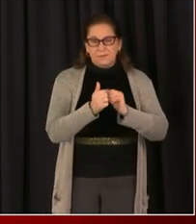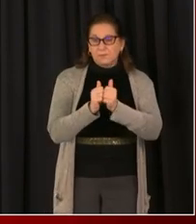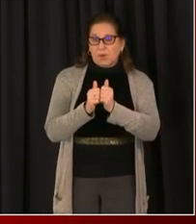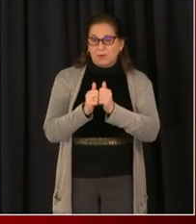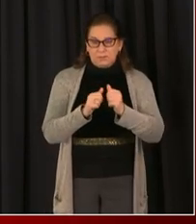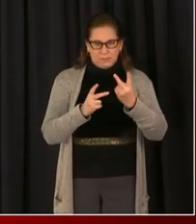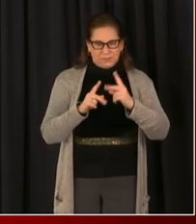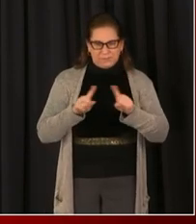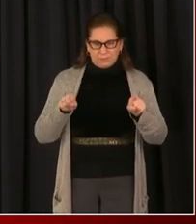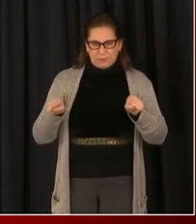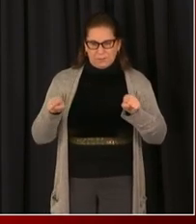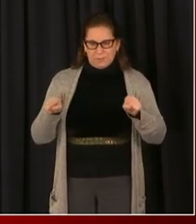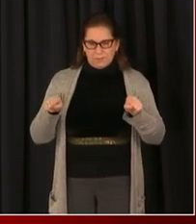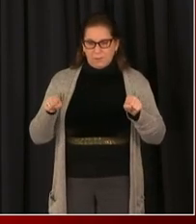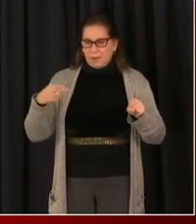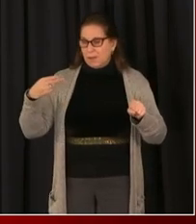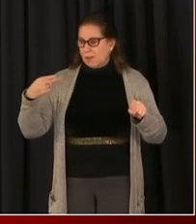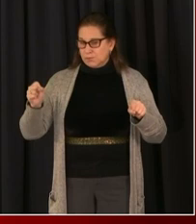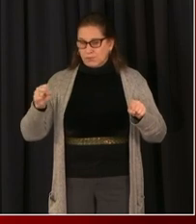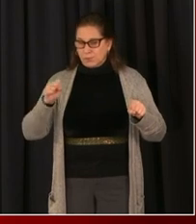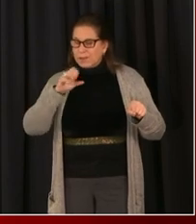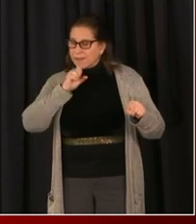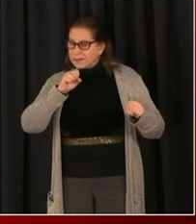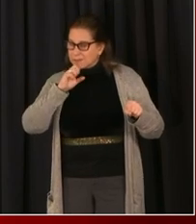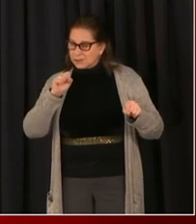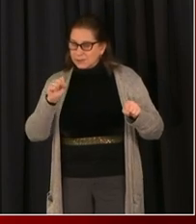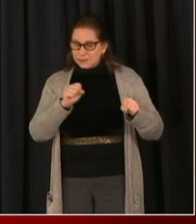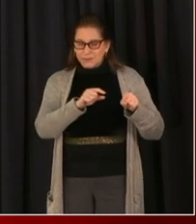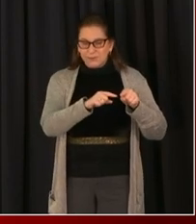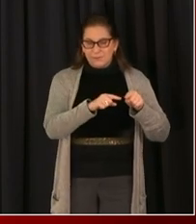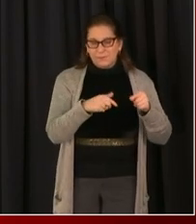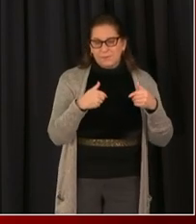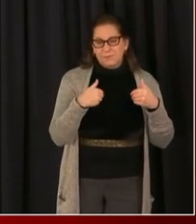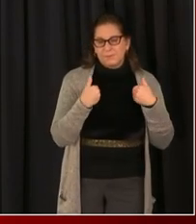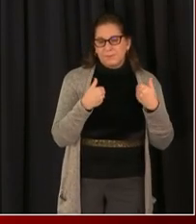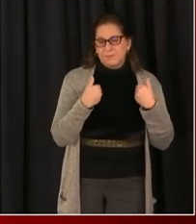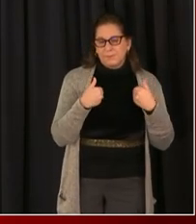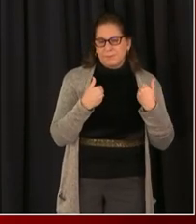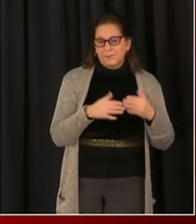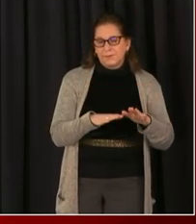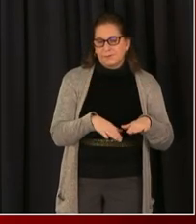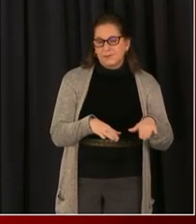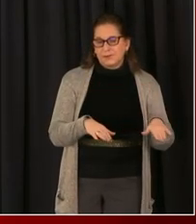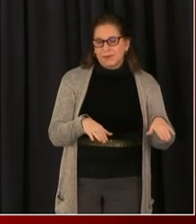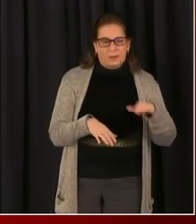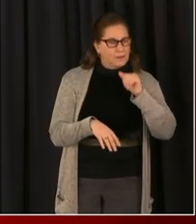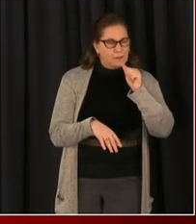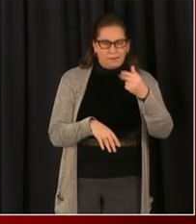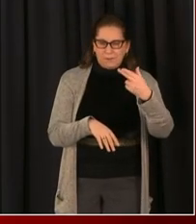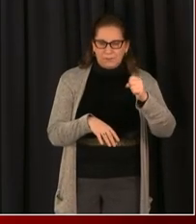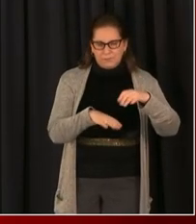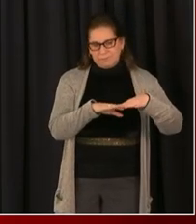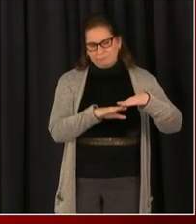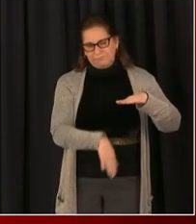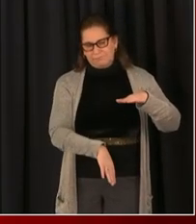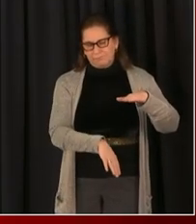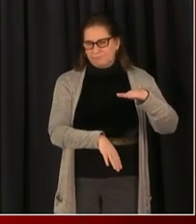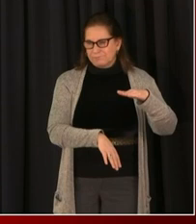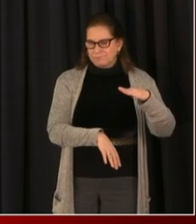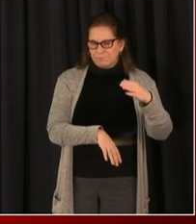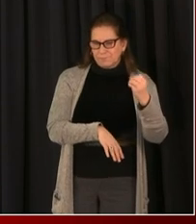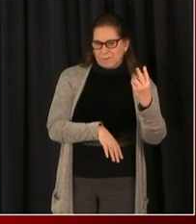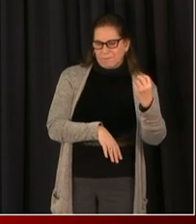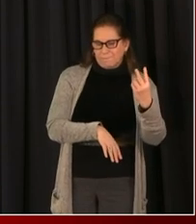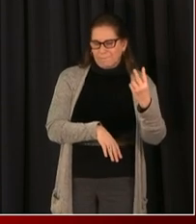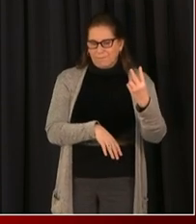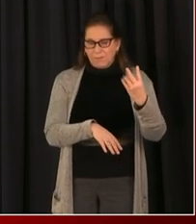youth, and the second group would be children who are not high school age. The decision to do this is